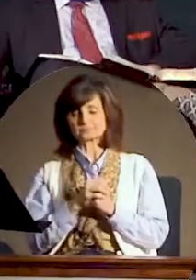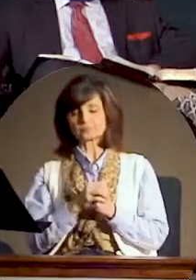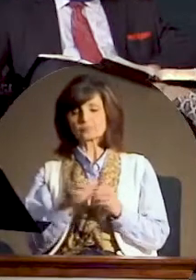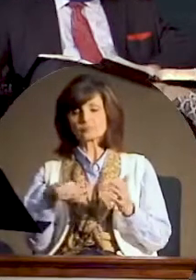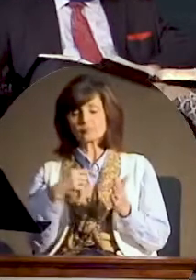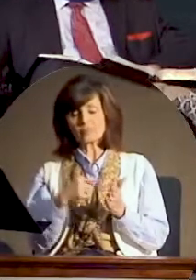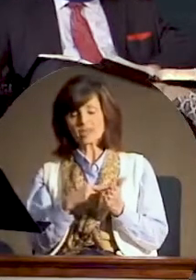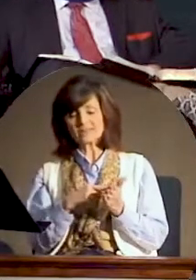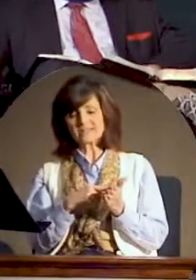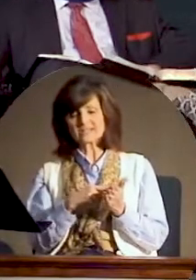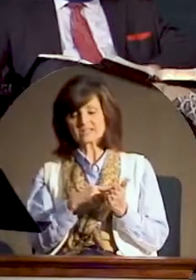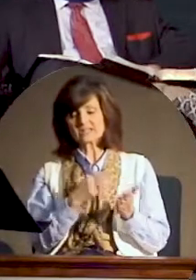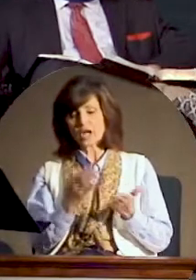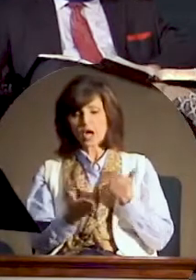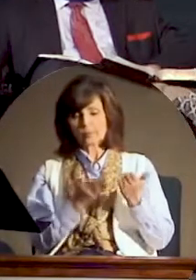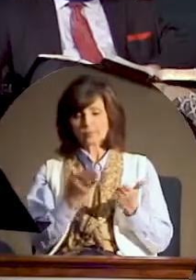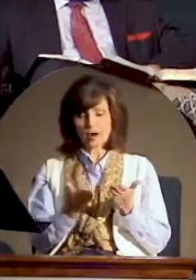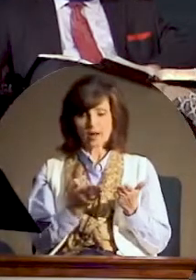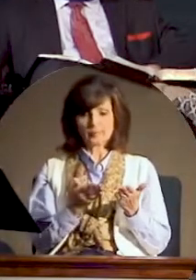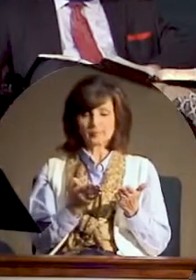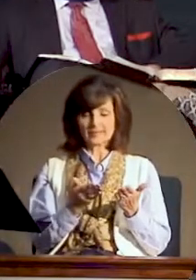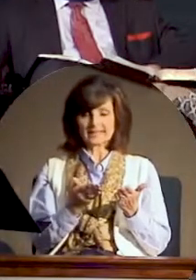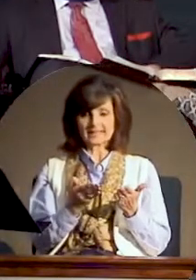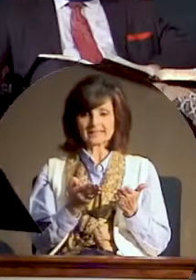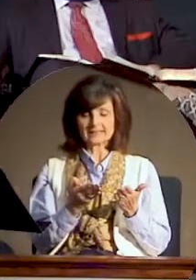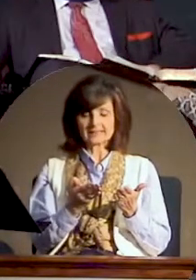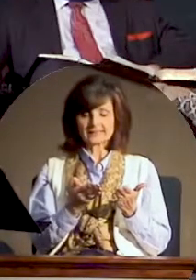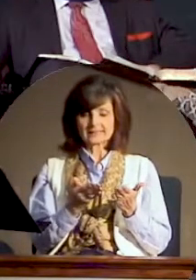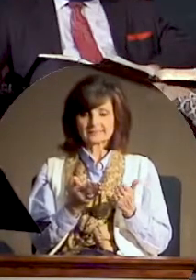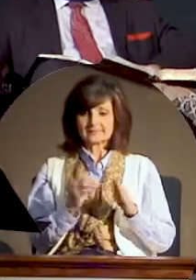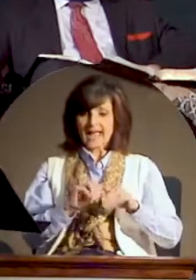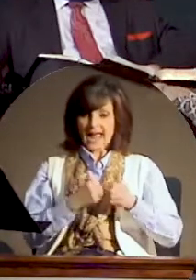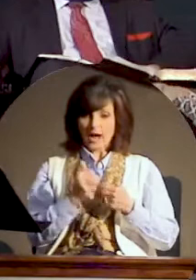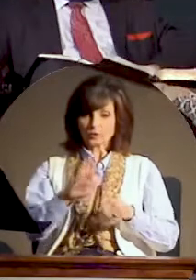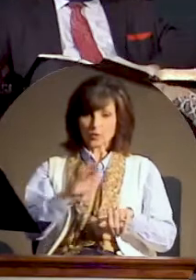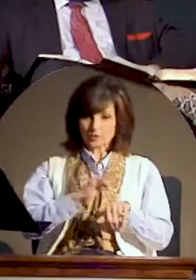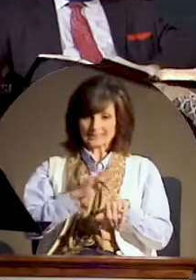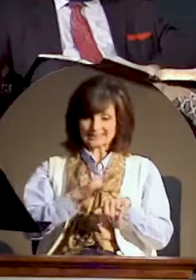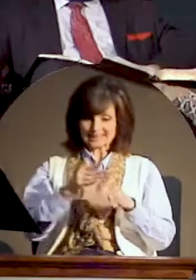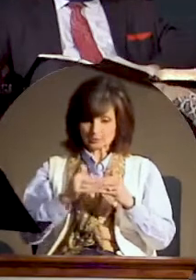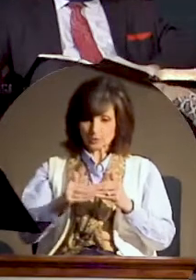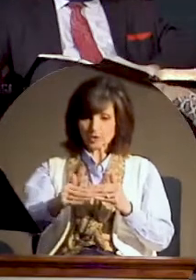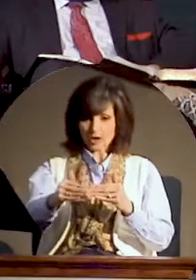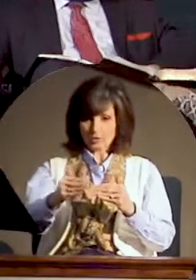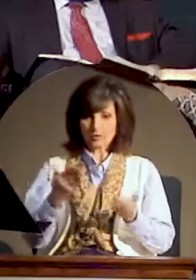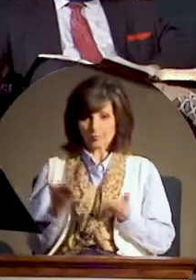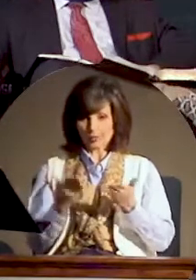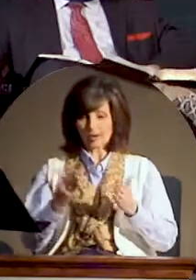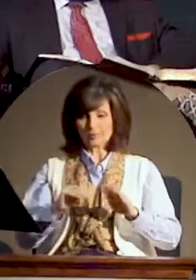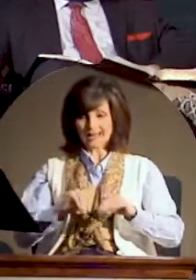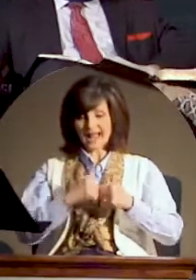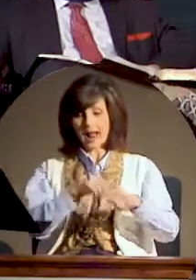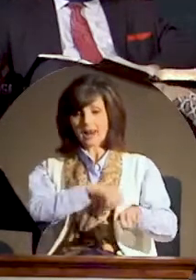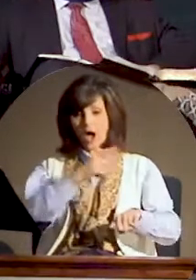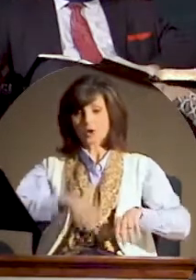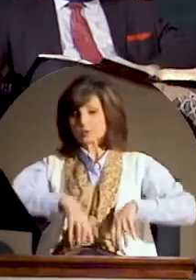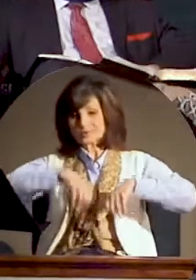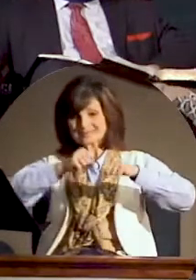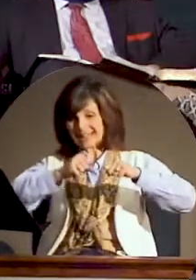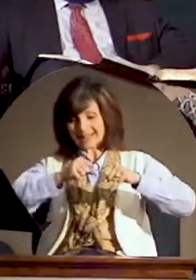is probably the course this is going to run in your life, and this is probably about how long it's going to take.